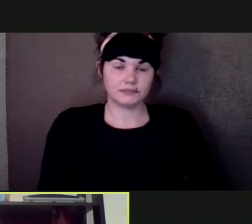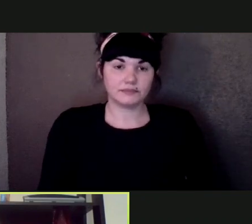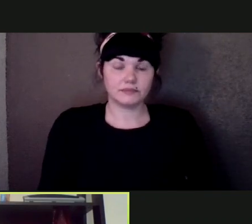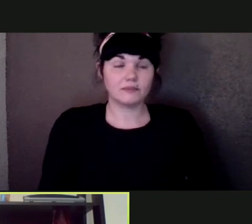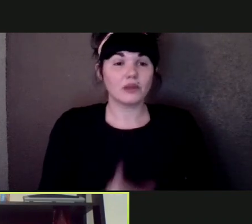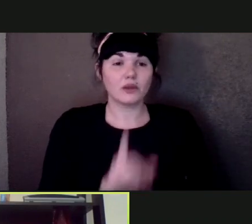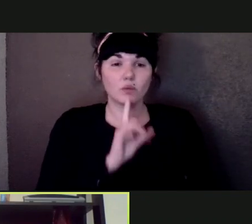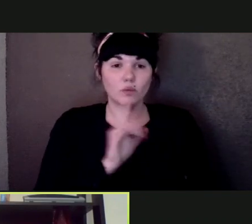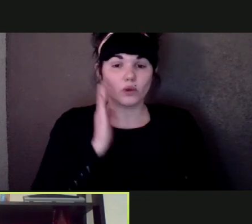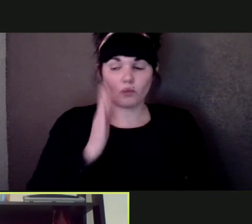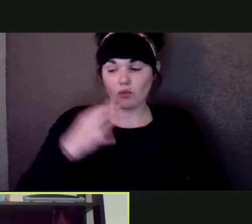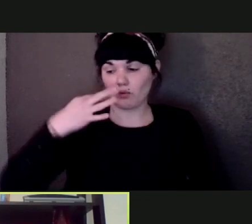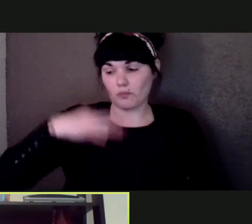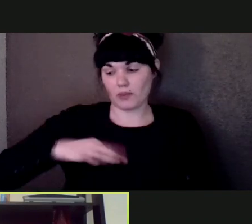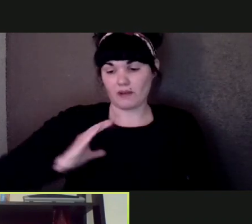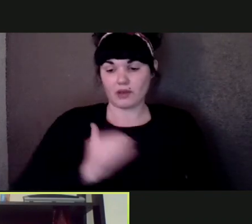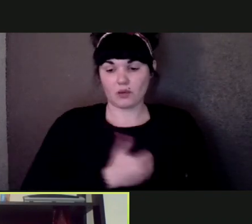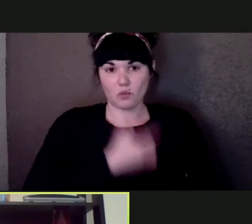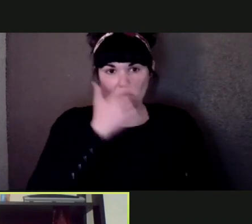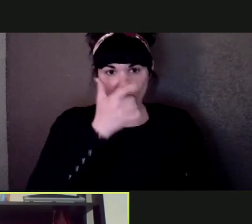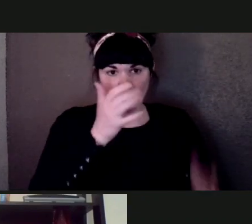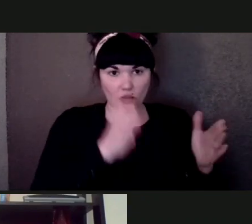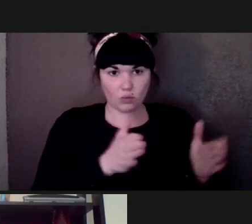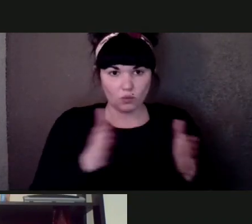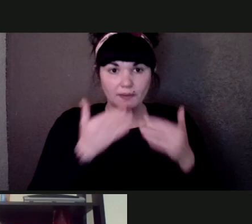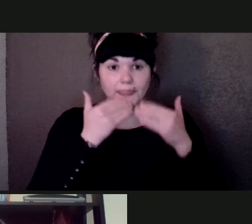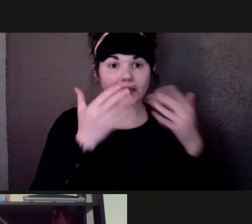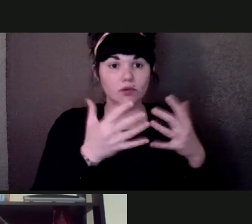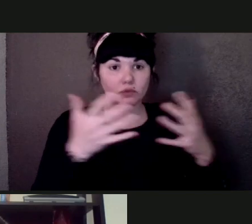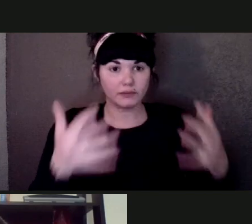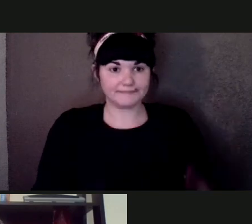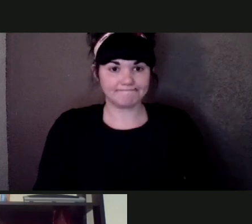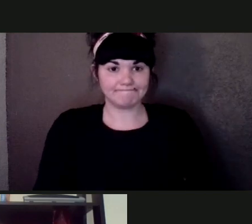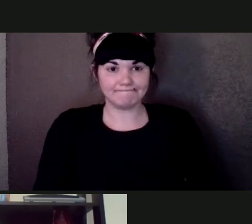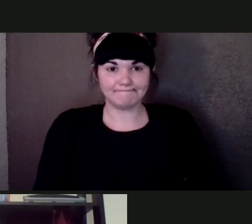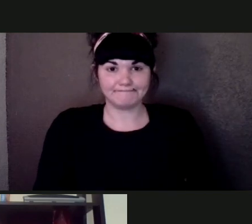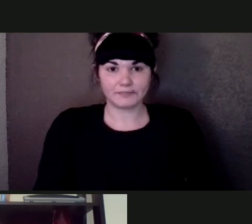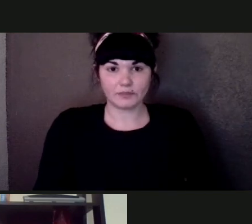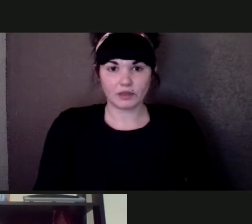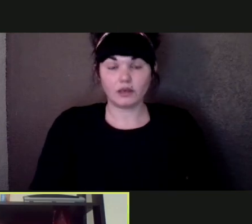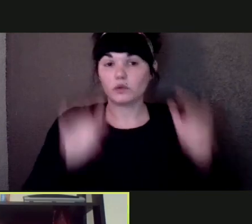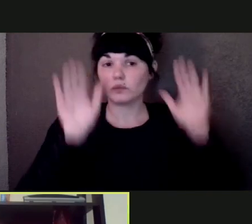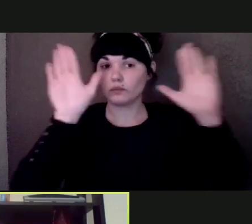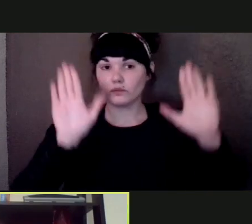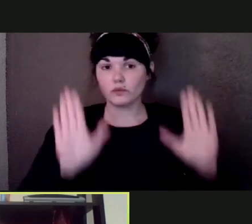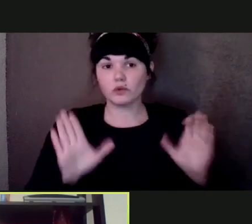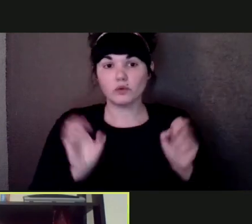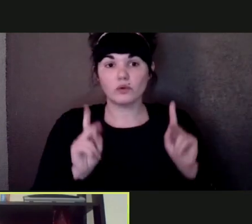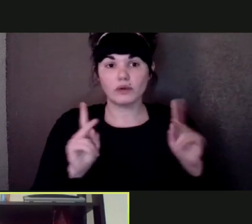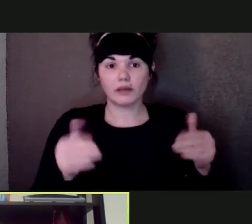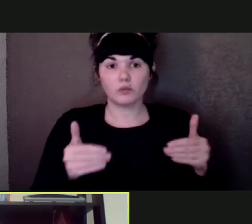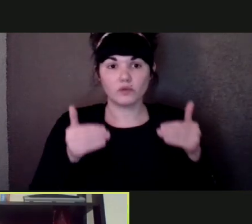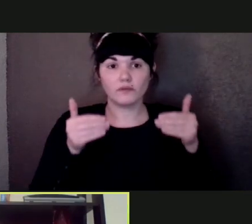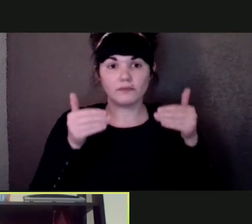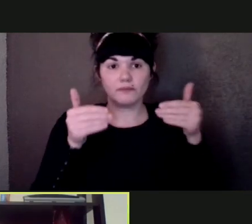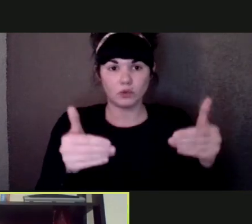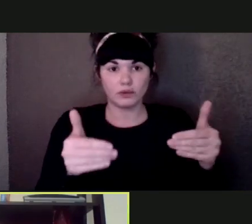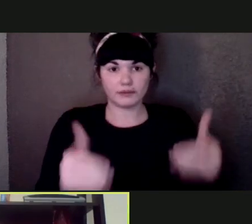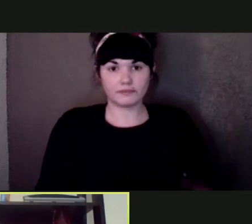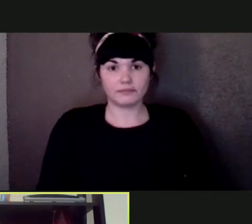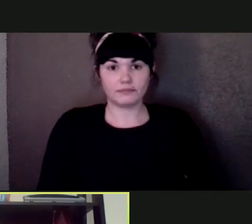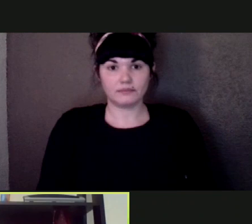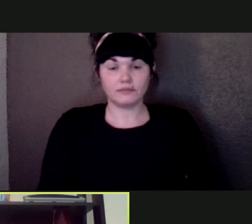to all of our viewers. Thank you so much. Thank you. Wonderful. All right. Moving forward. Um, I now like